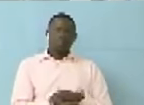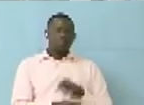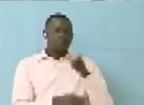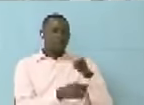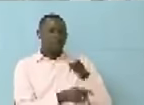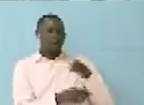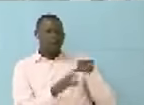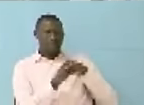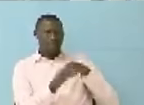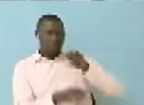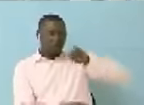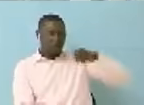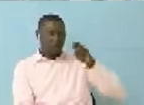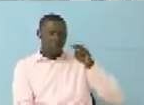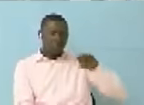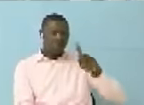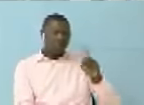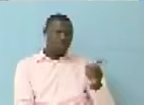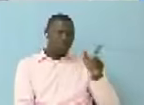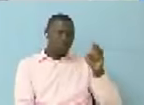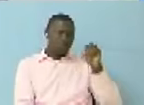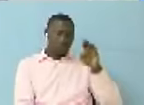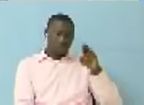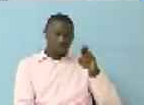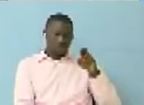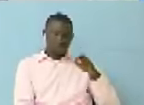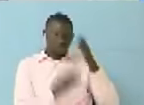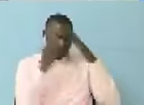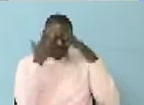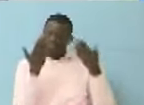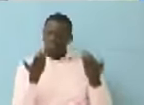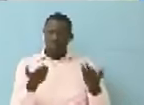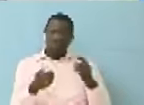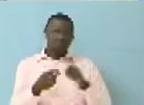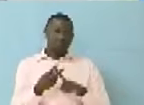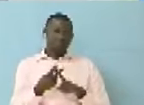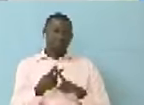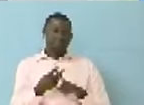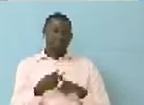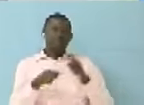know. Nta lonna. Ismaila Jame. Ismaila Jame do.